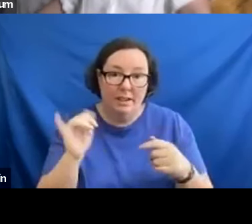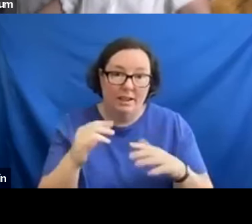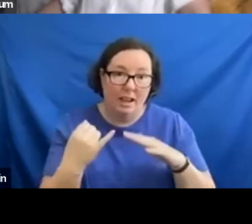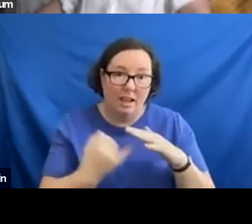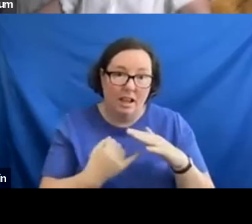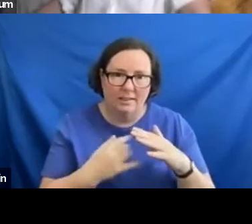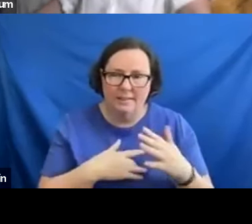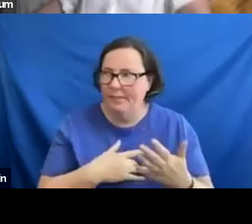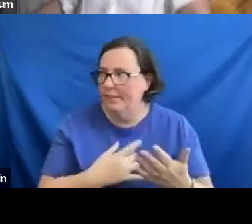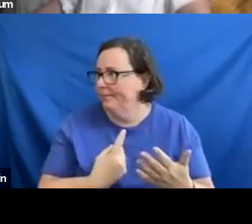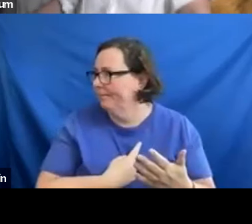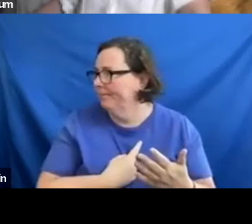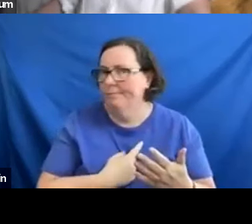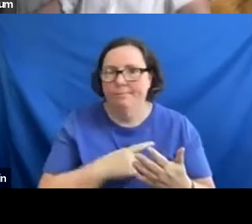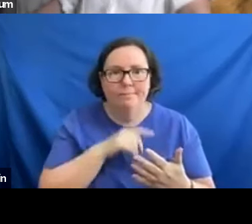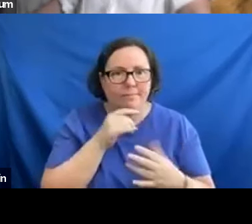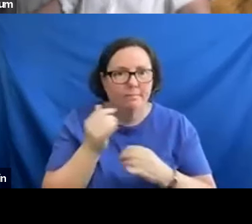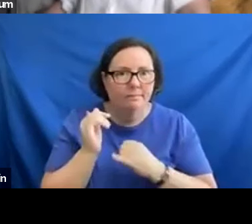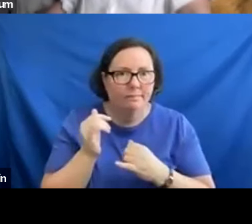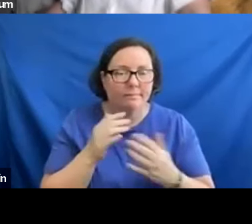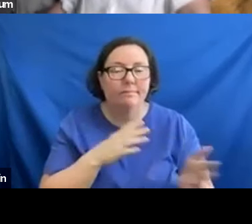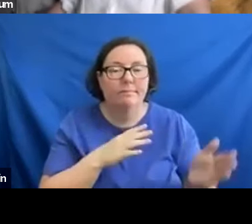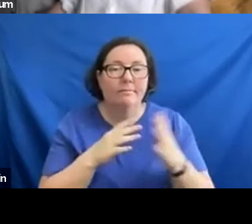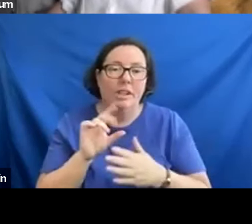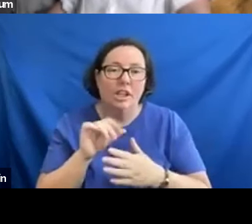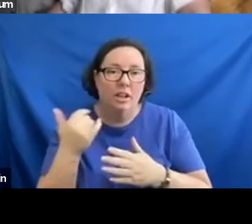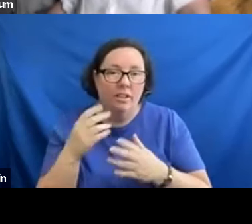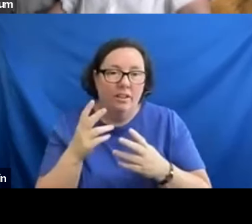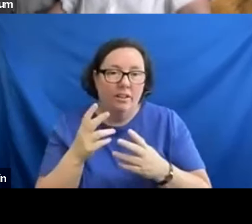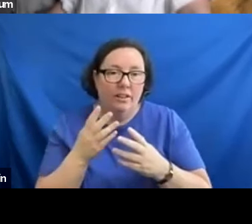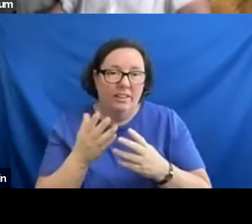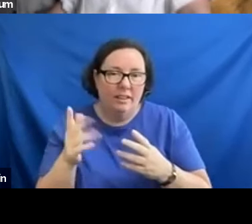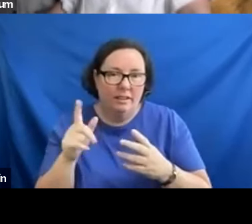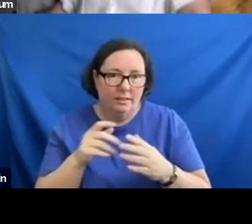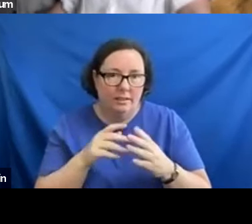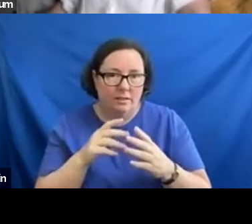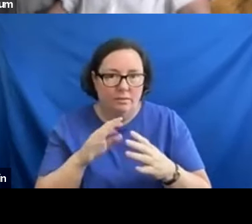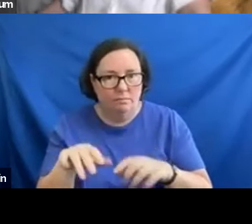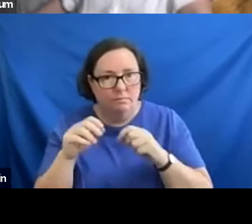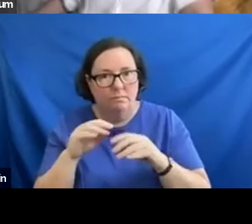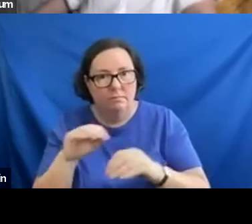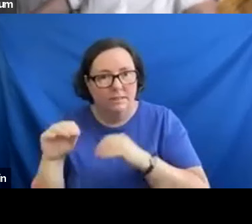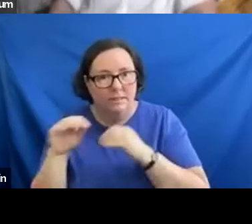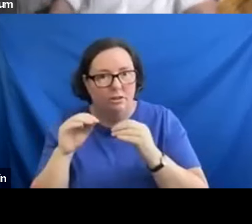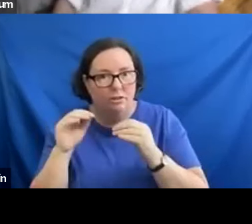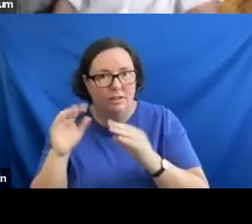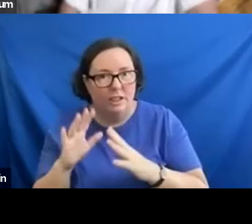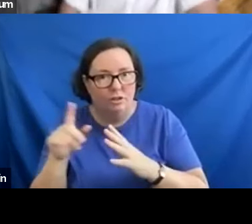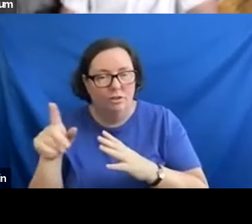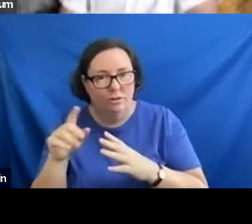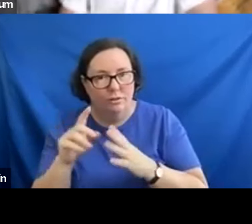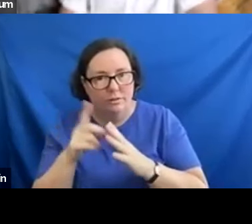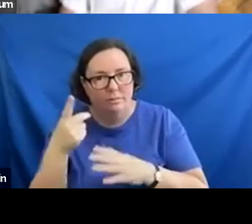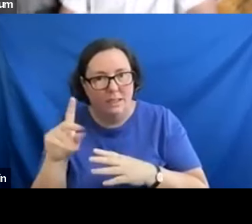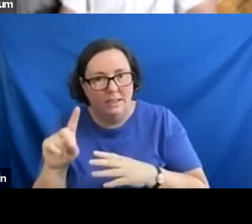isolation, to deal with things which might be better dealt with through professional development of the adults, any number